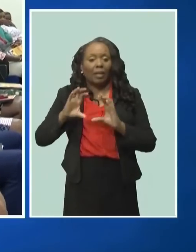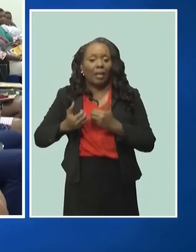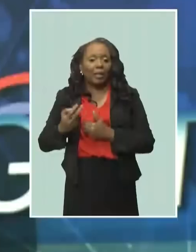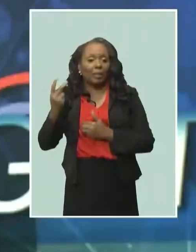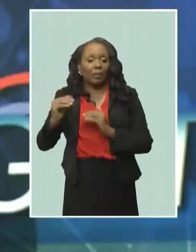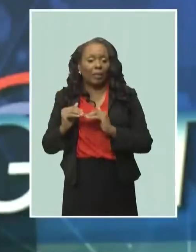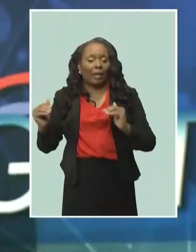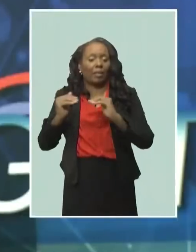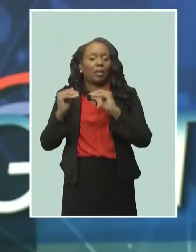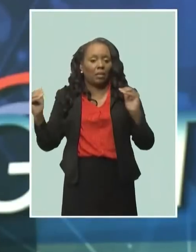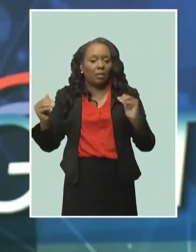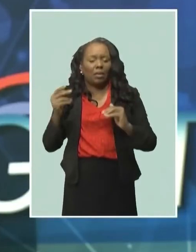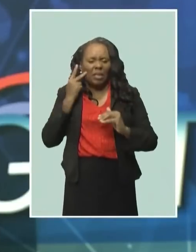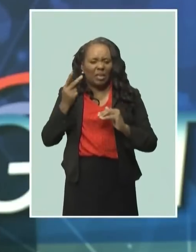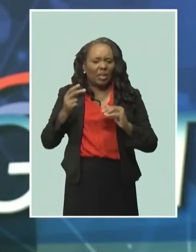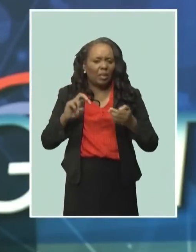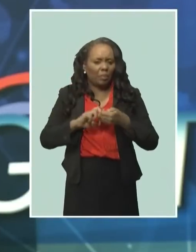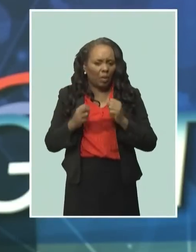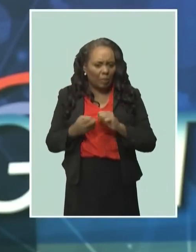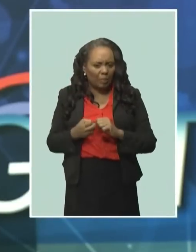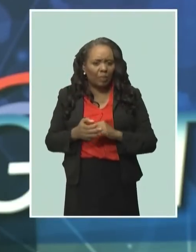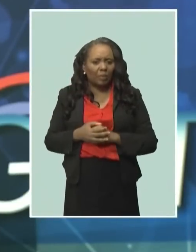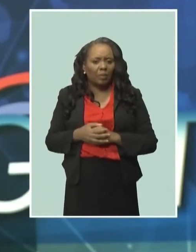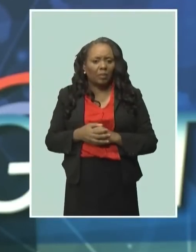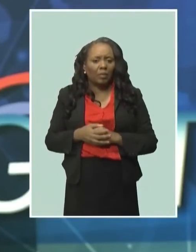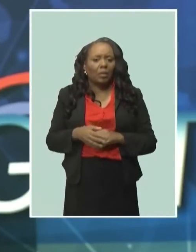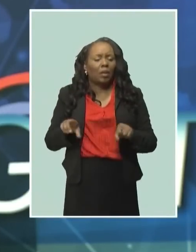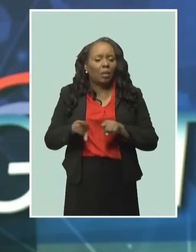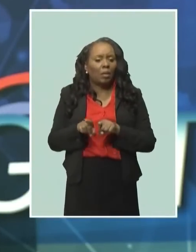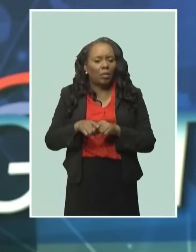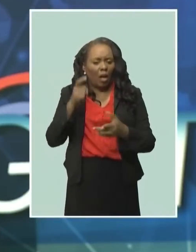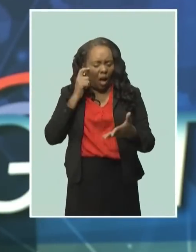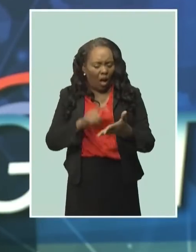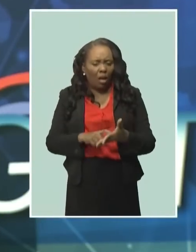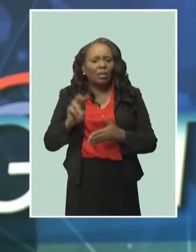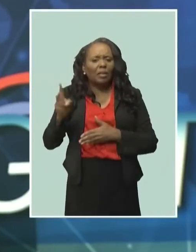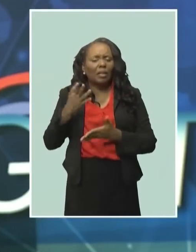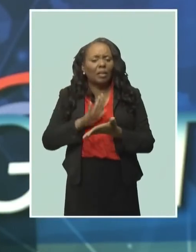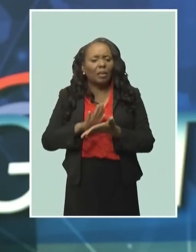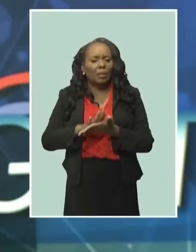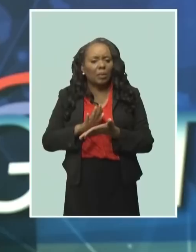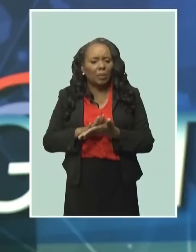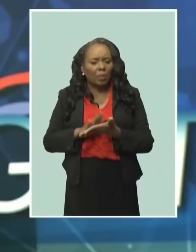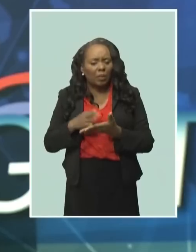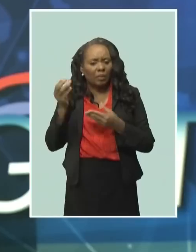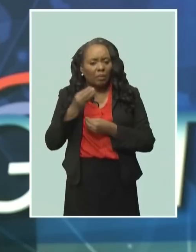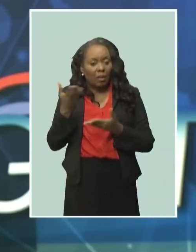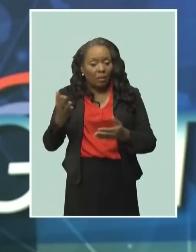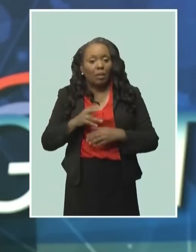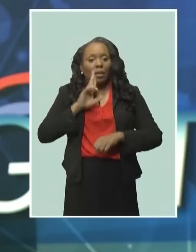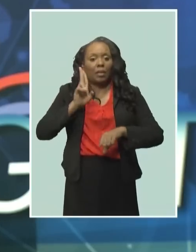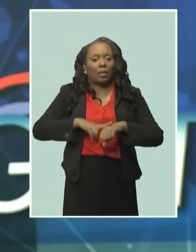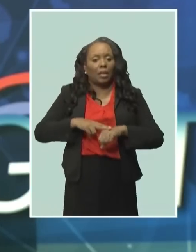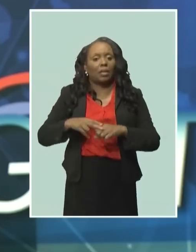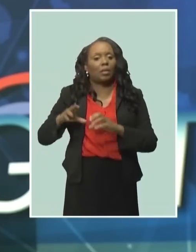been identified from 2023 secondary school data. Dr. Archer Bradshaw says the National Task Force, chaired by educator